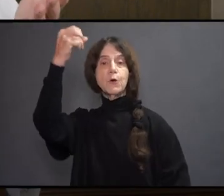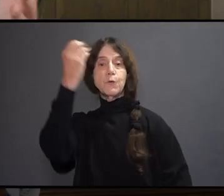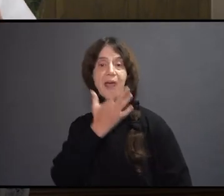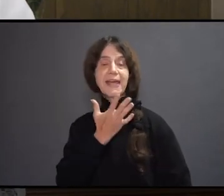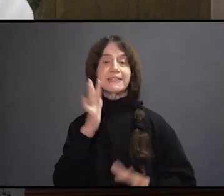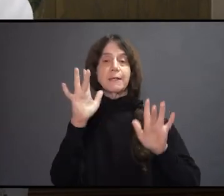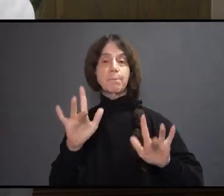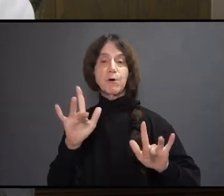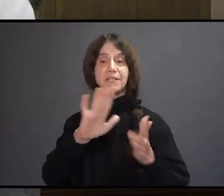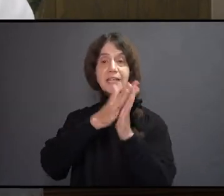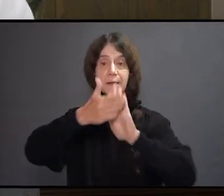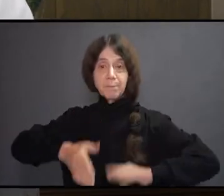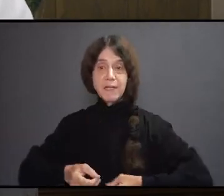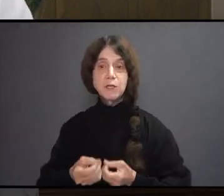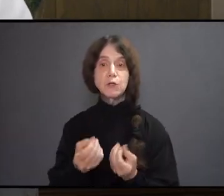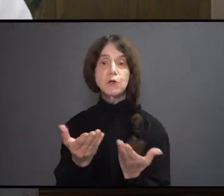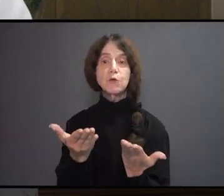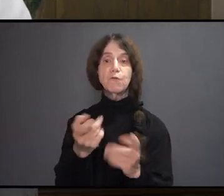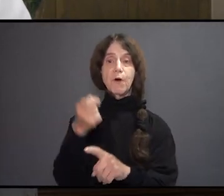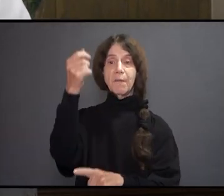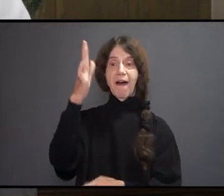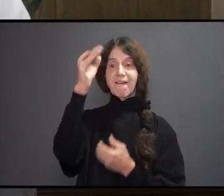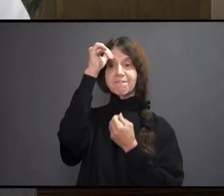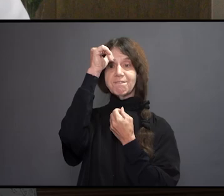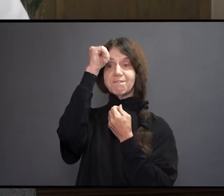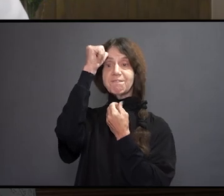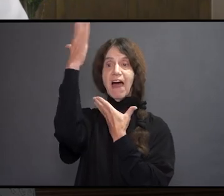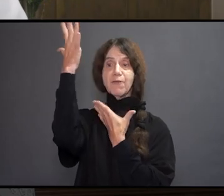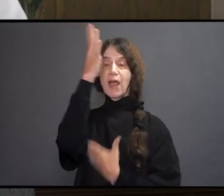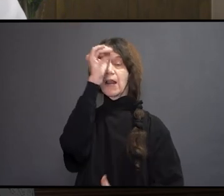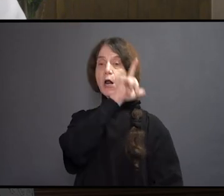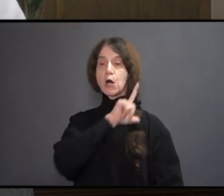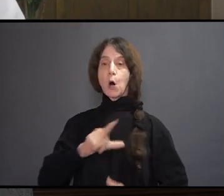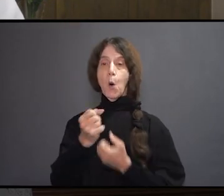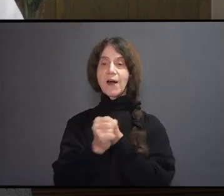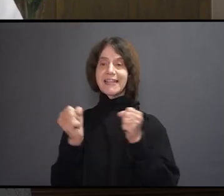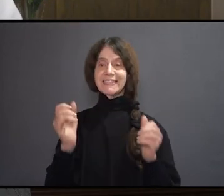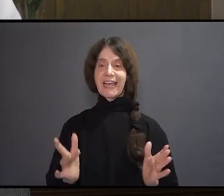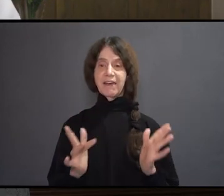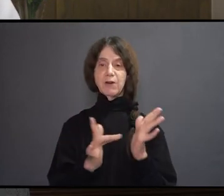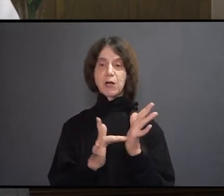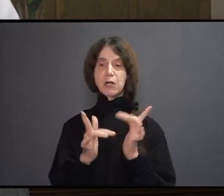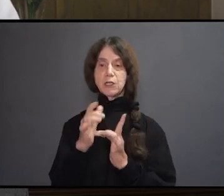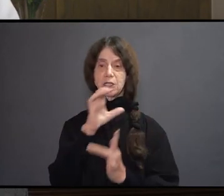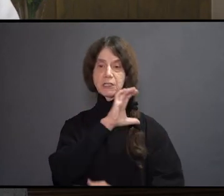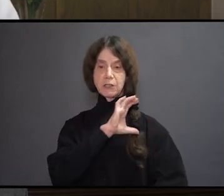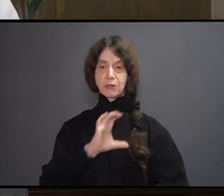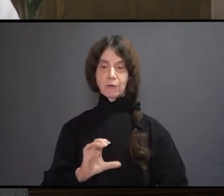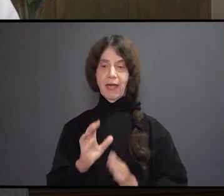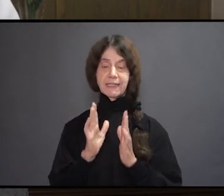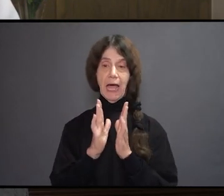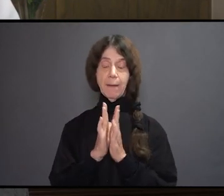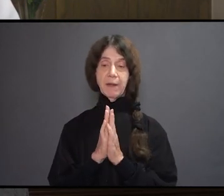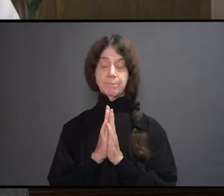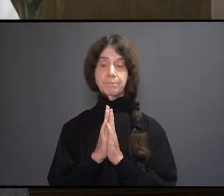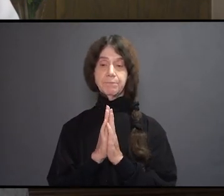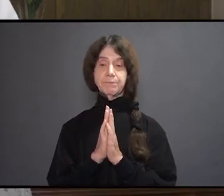Grace, mercy, and peace to you. From God, our Father, and from our Lord and Savior, Jesus Christ. Amen.